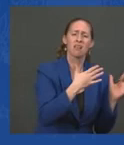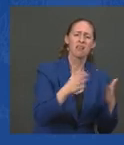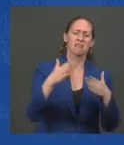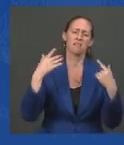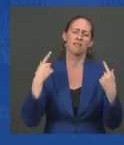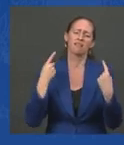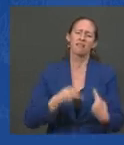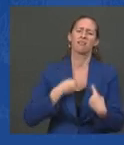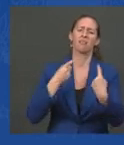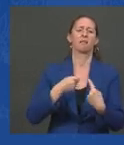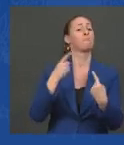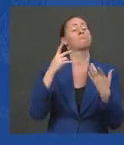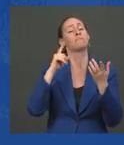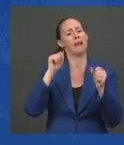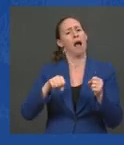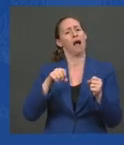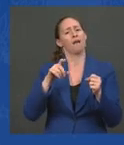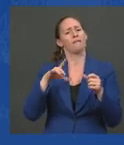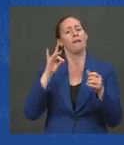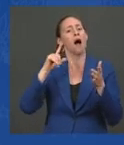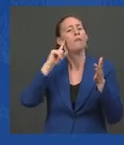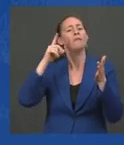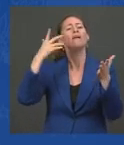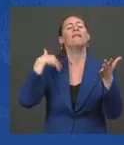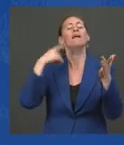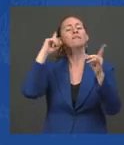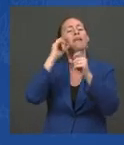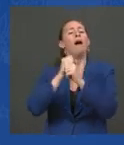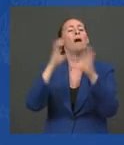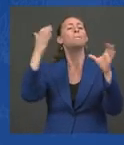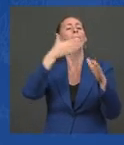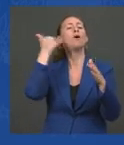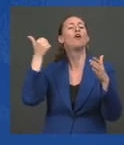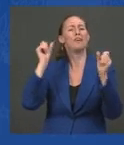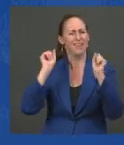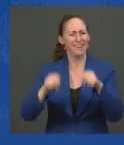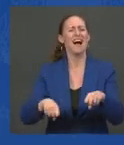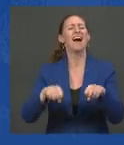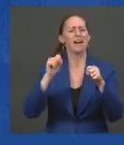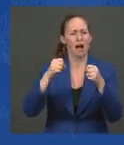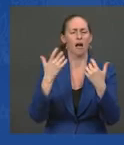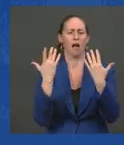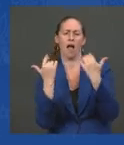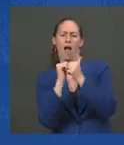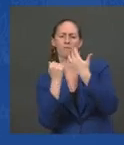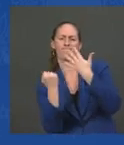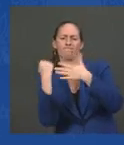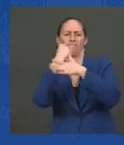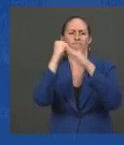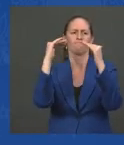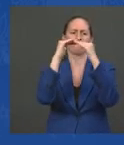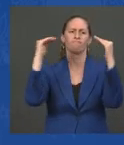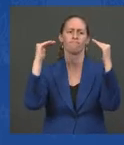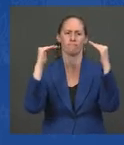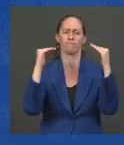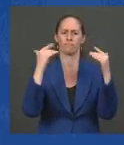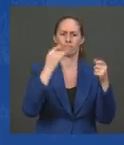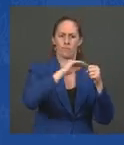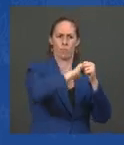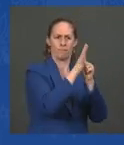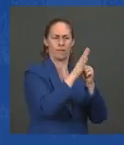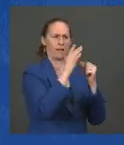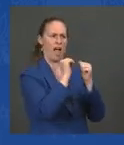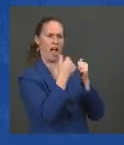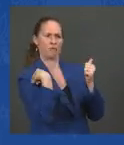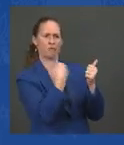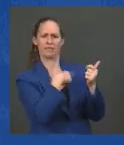pain. Equity is the center of my administration's COVID-19 response. The vaccination rates